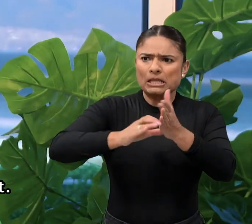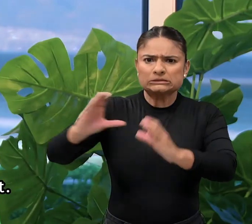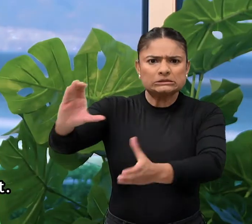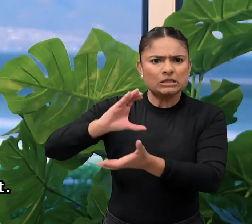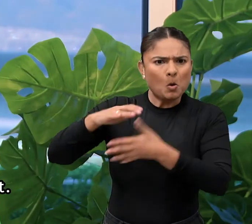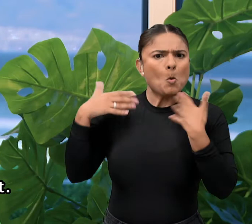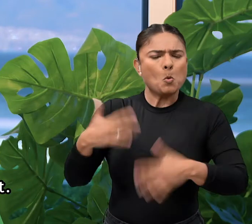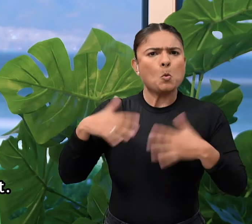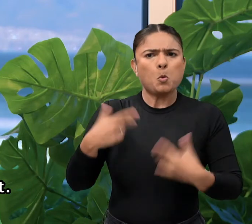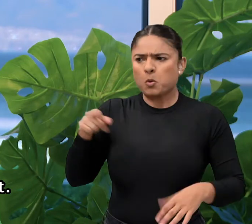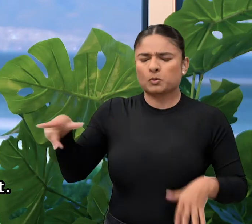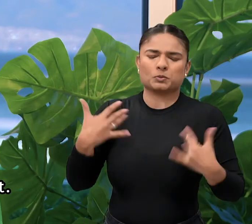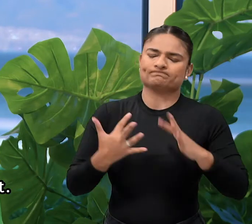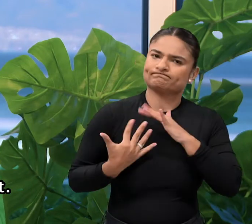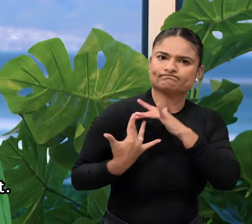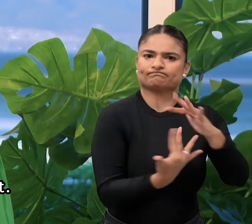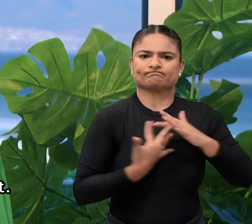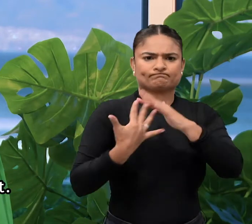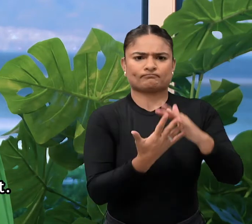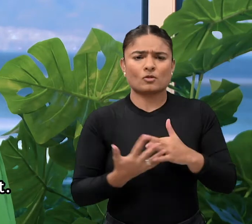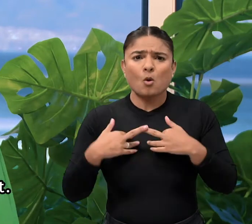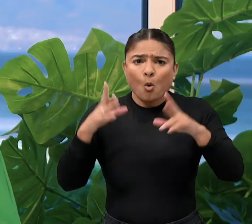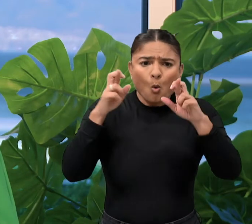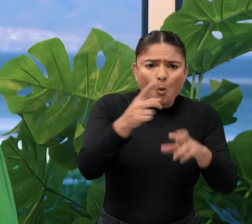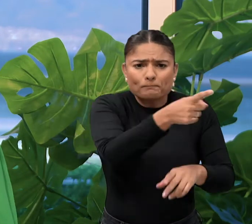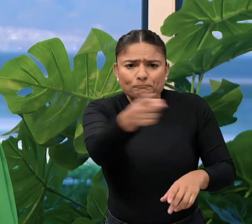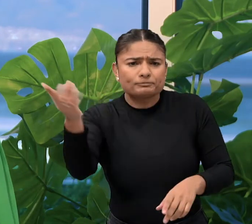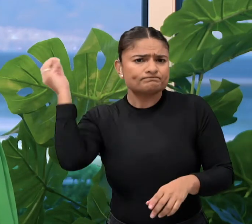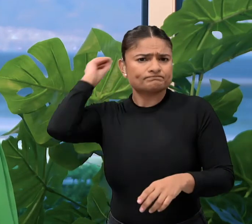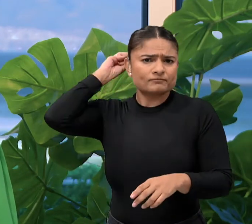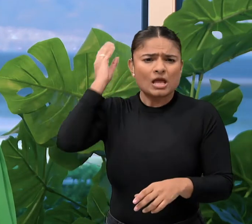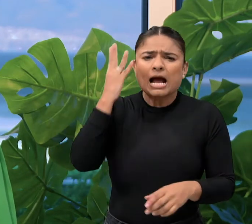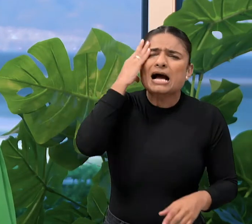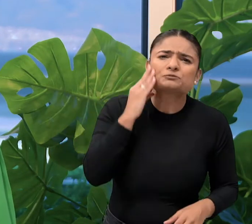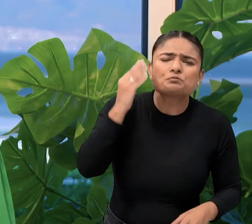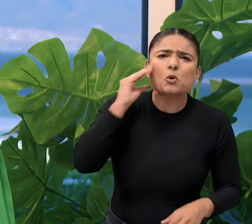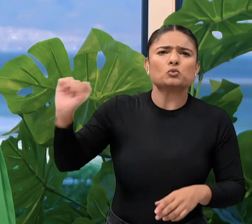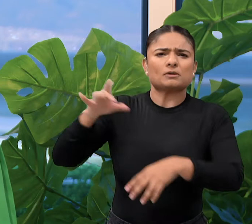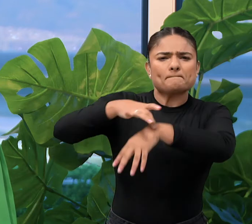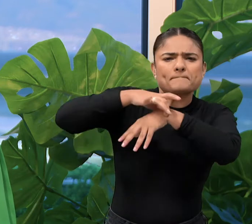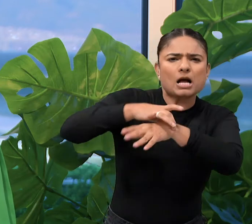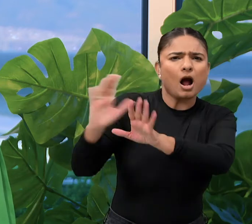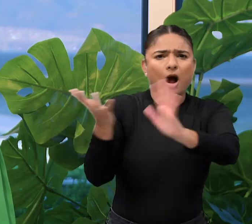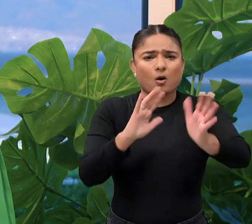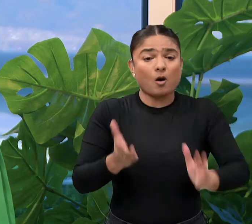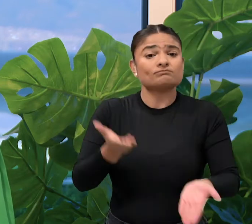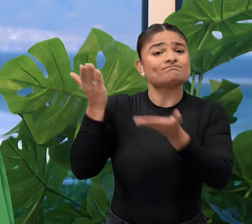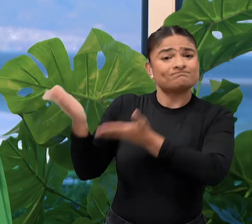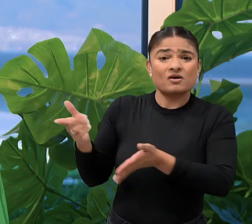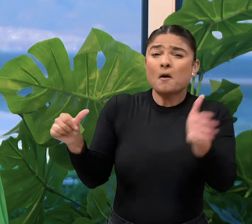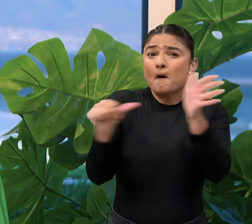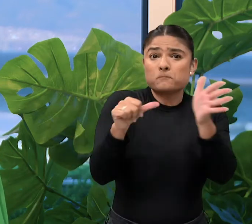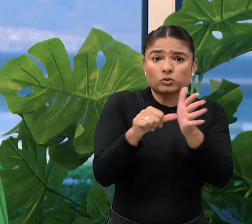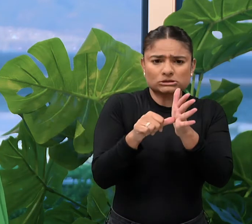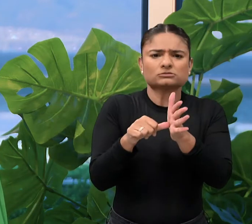Disability claims are something Jaco Kruger is very passionate about. He has hands-on experience in medical and disability claims. According